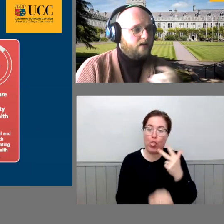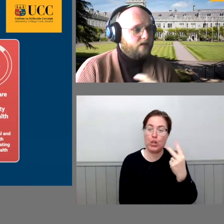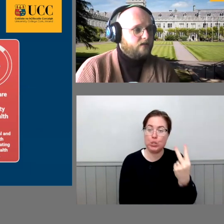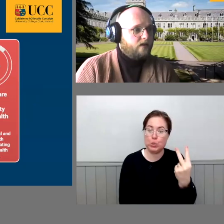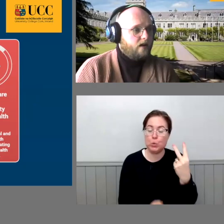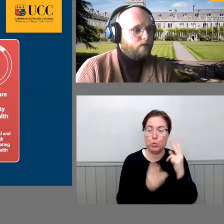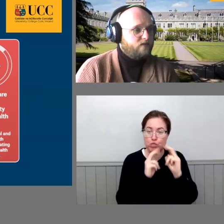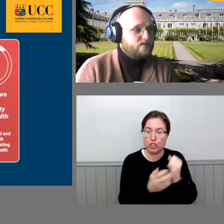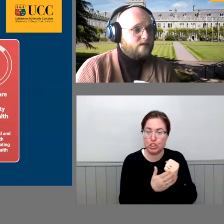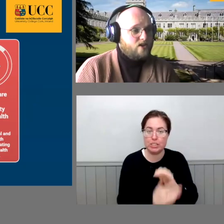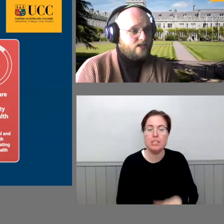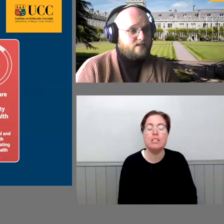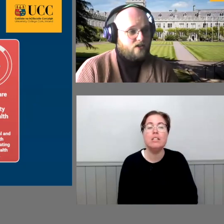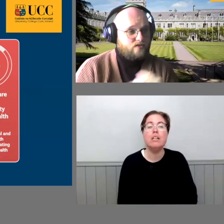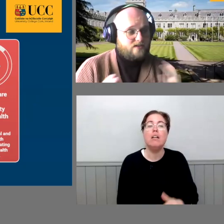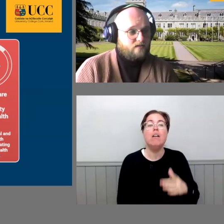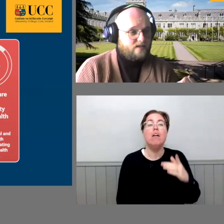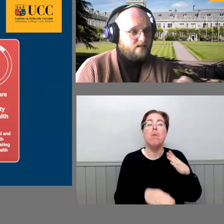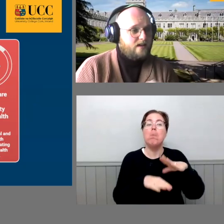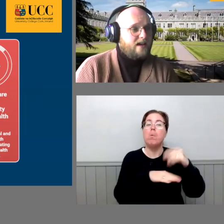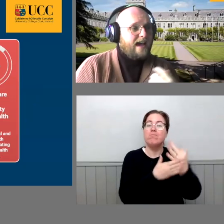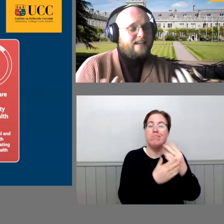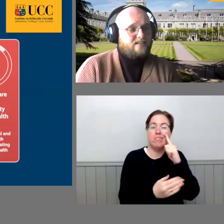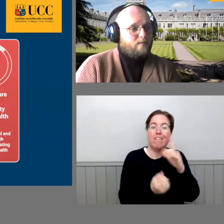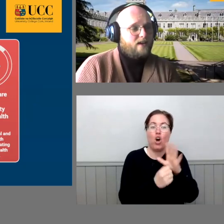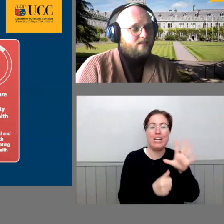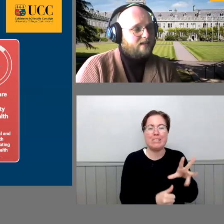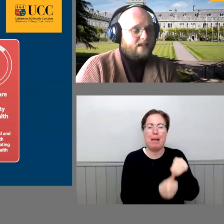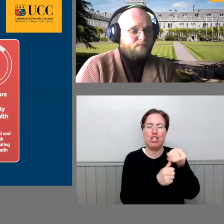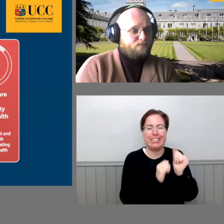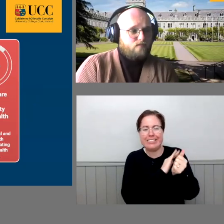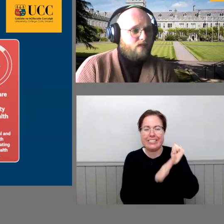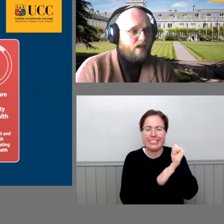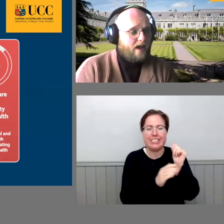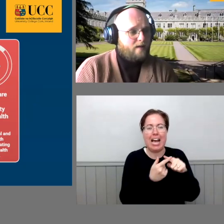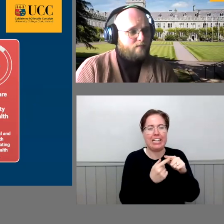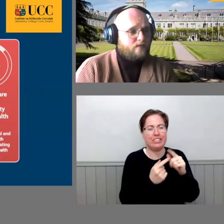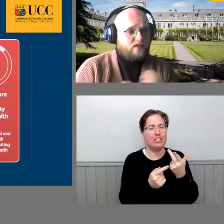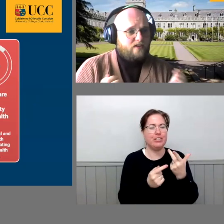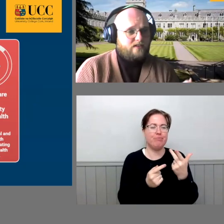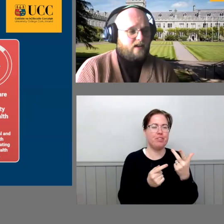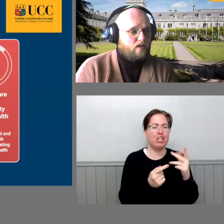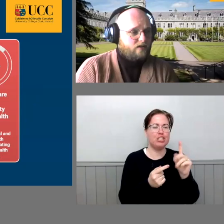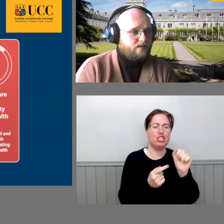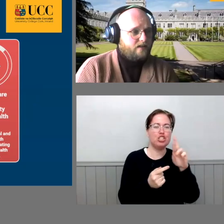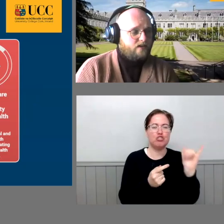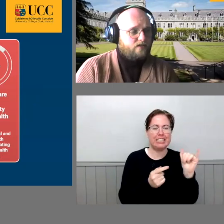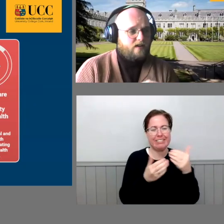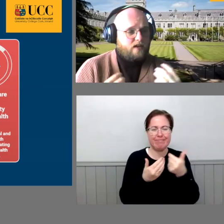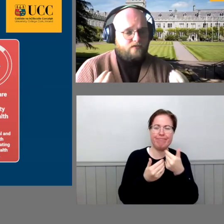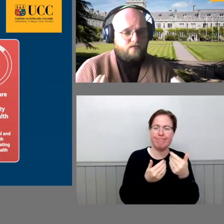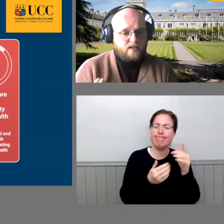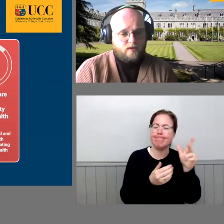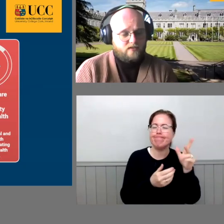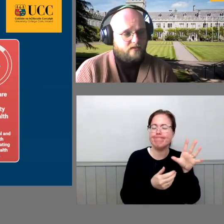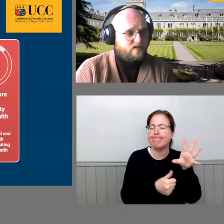the highest prevalence was specialists and tertiary services, and this is basically studies that covered things